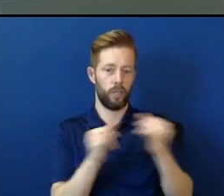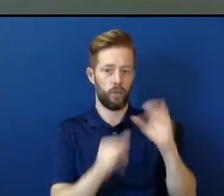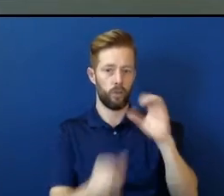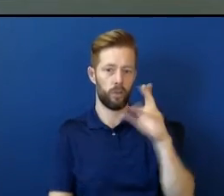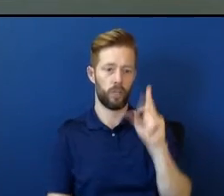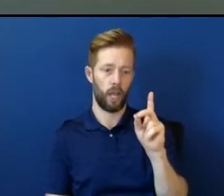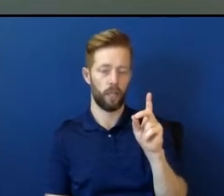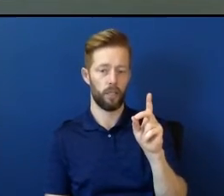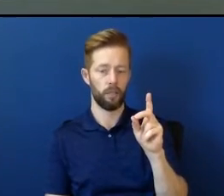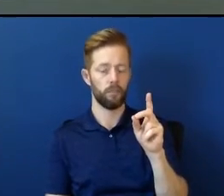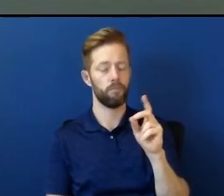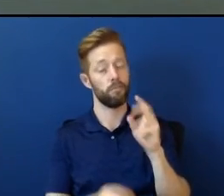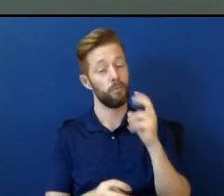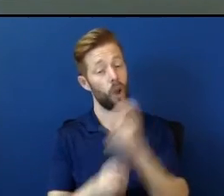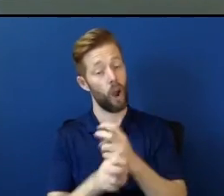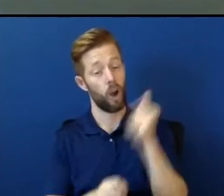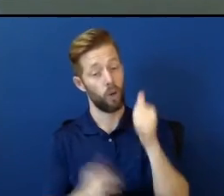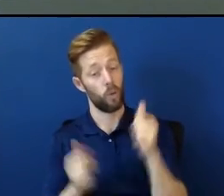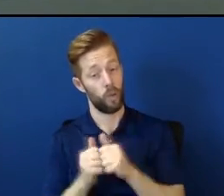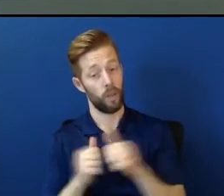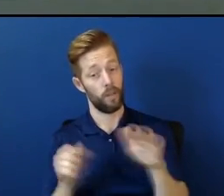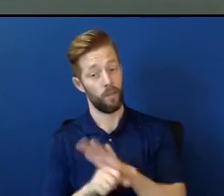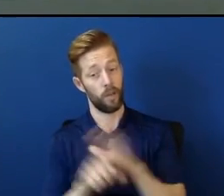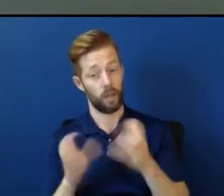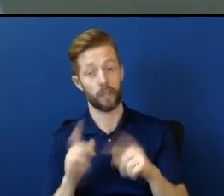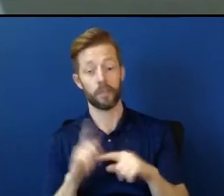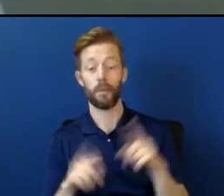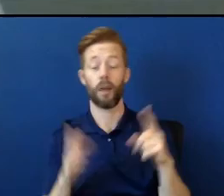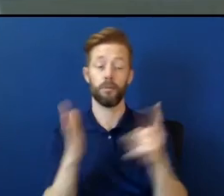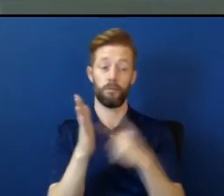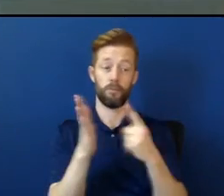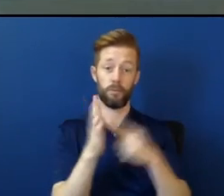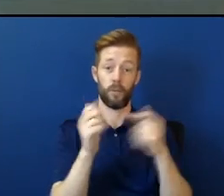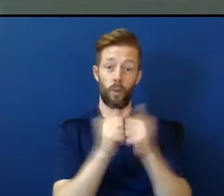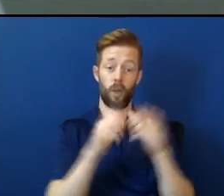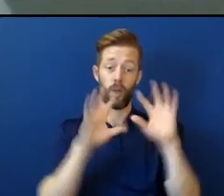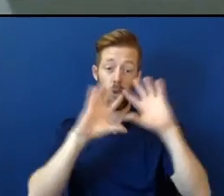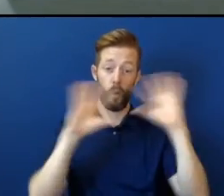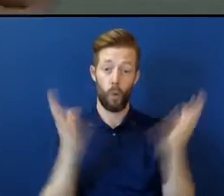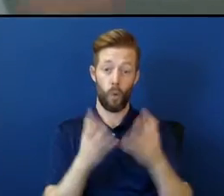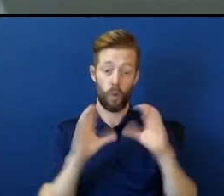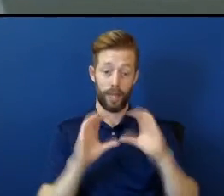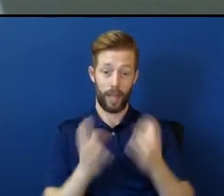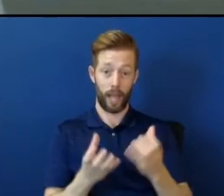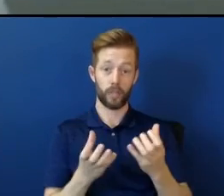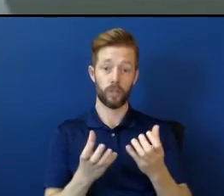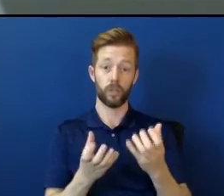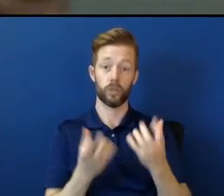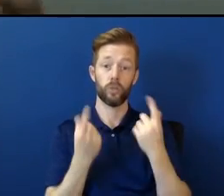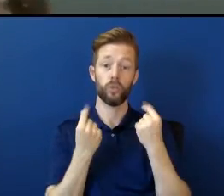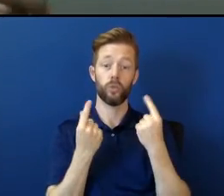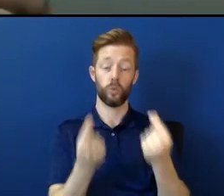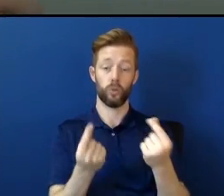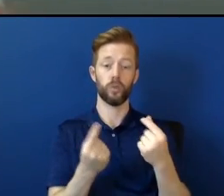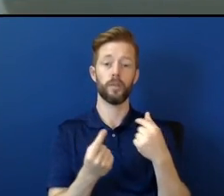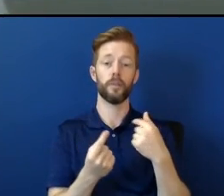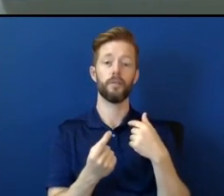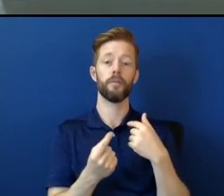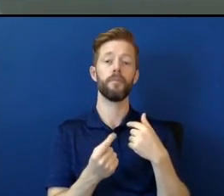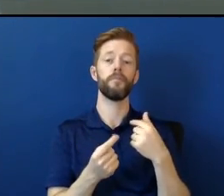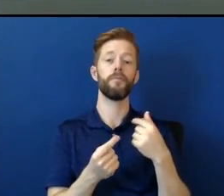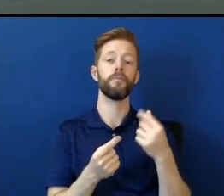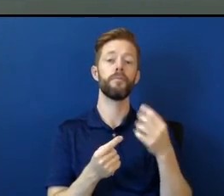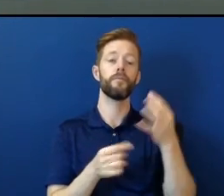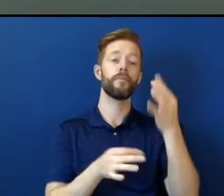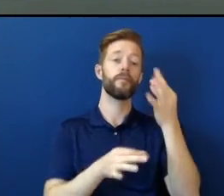child. It's harder with a whole class, but sometimes when it's a whole class, what I do is I jump over to,